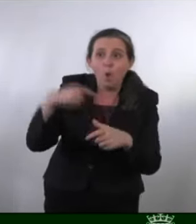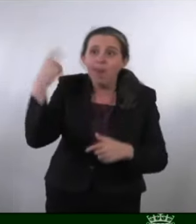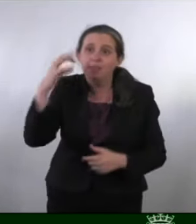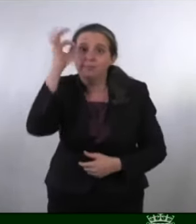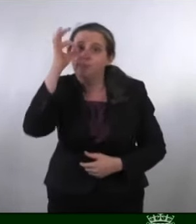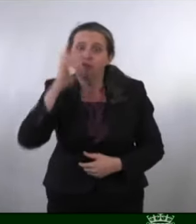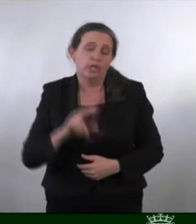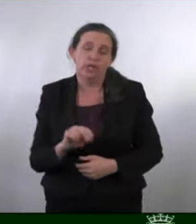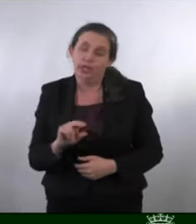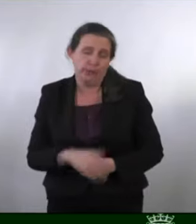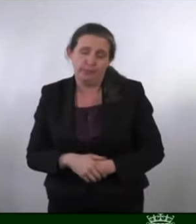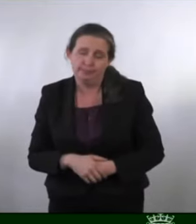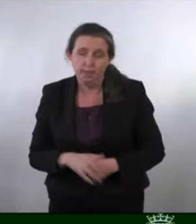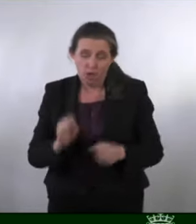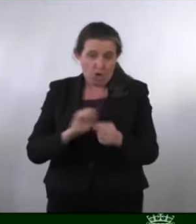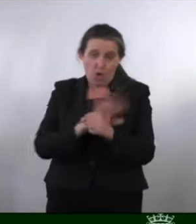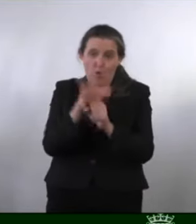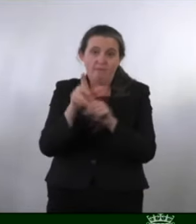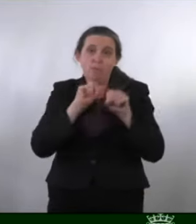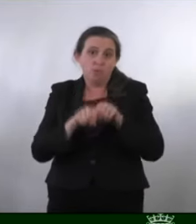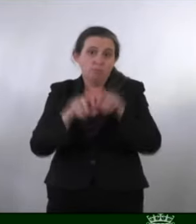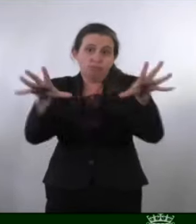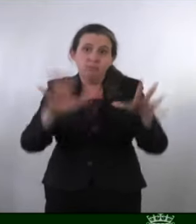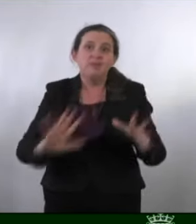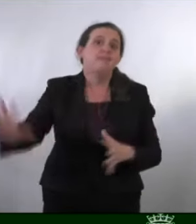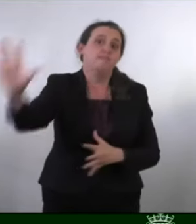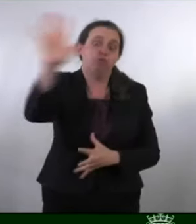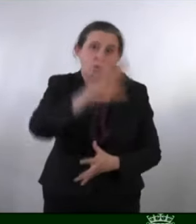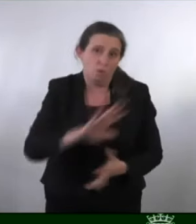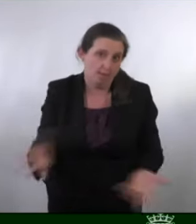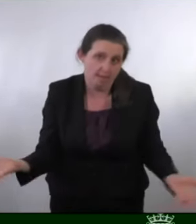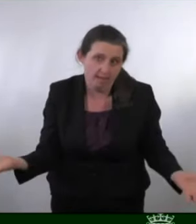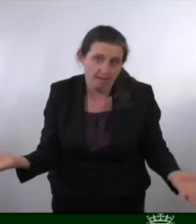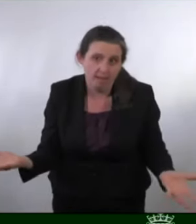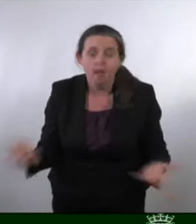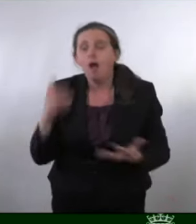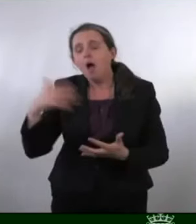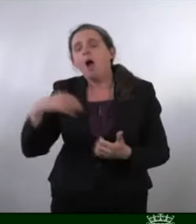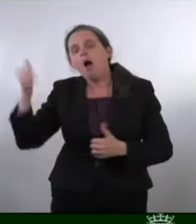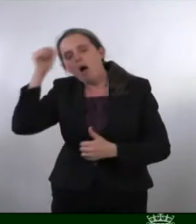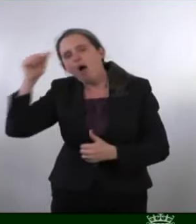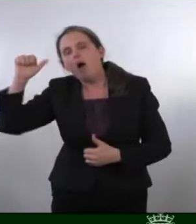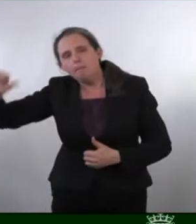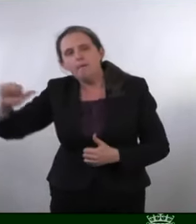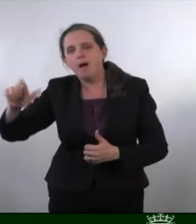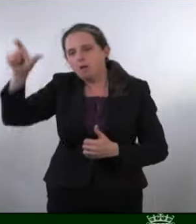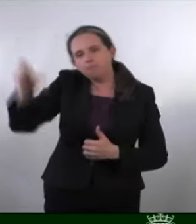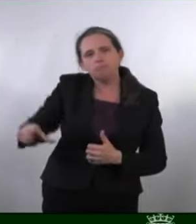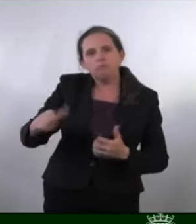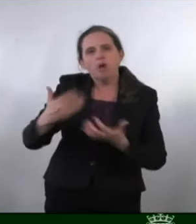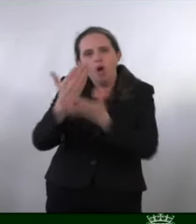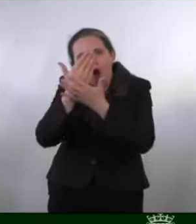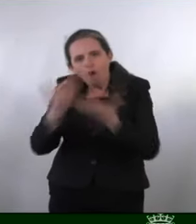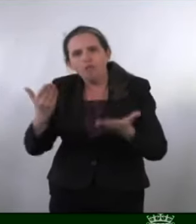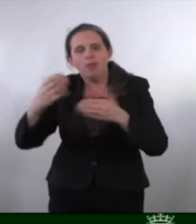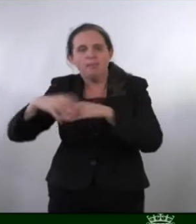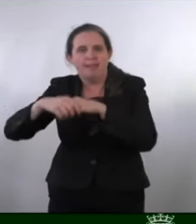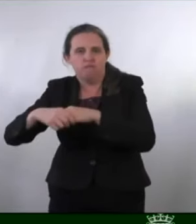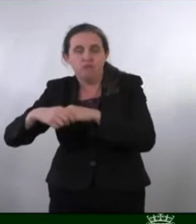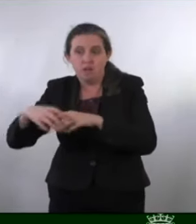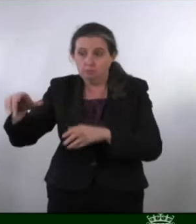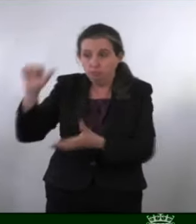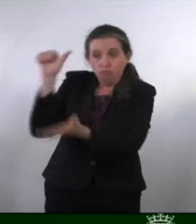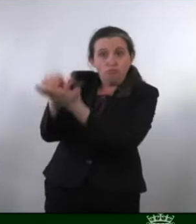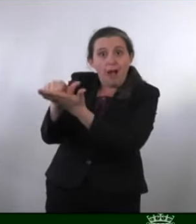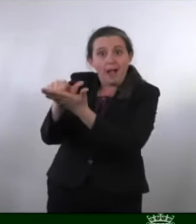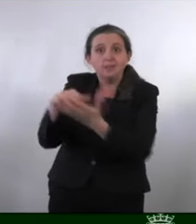London is, you know, of course, my honourable friend is totally right in his analysis. The incidence is different in different parts